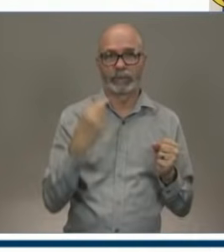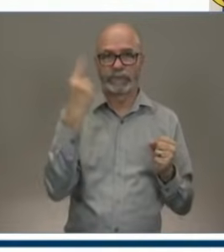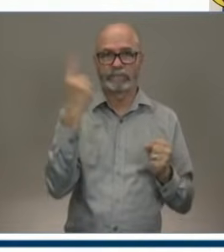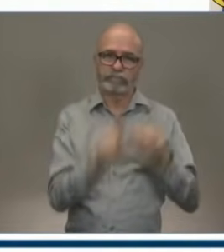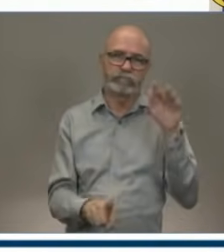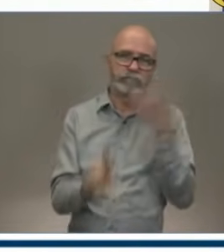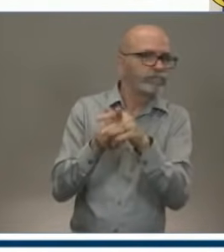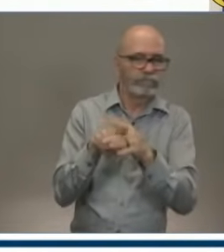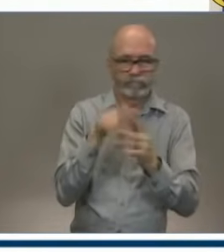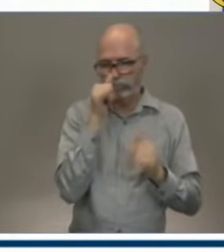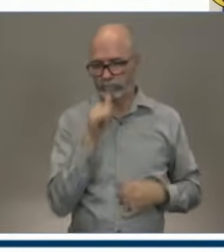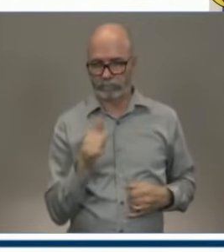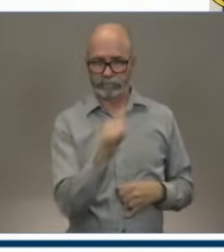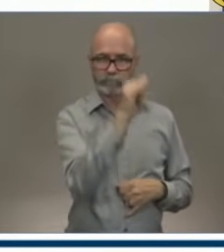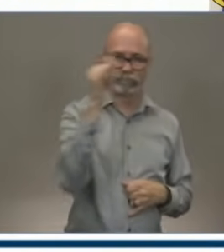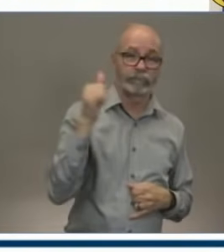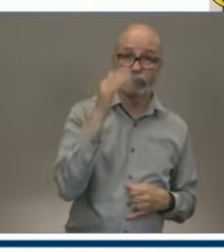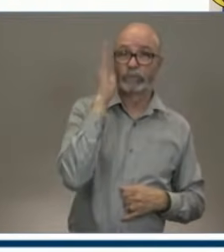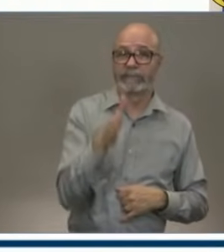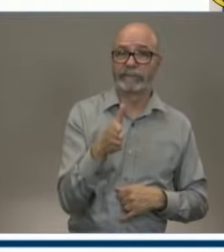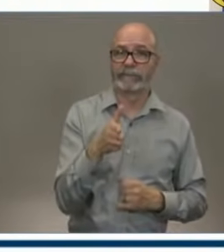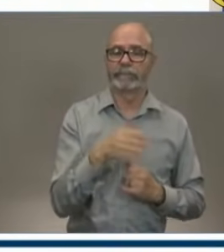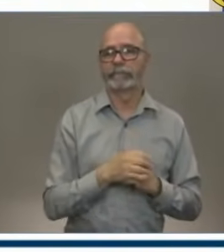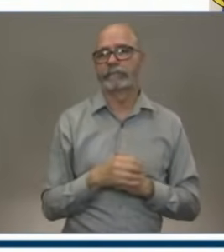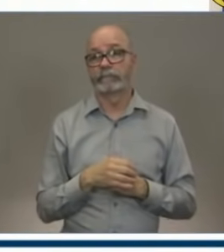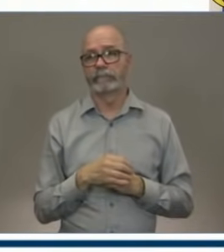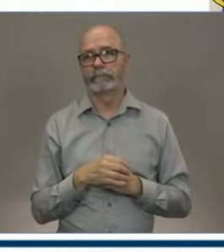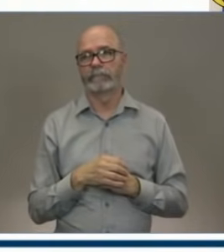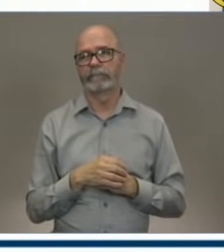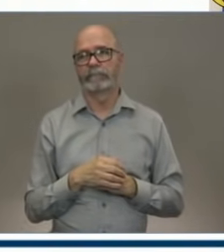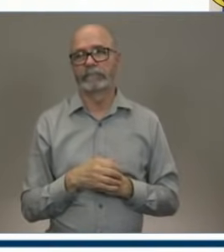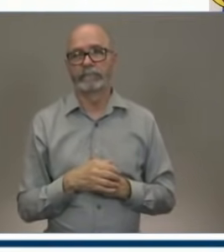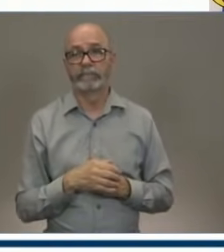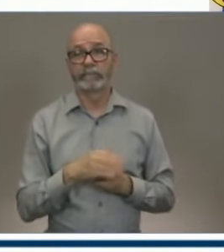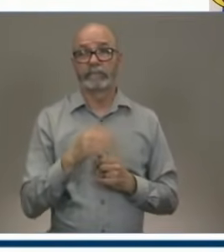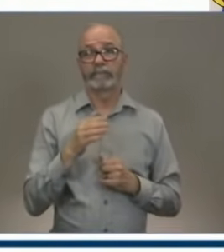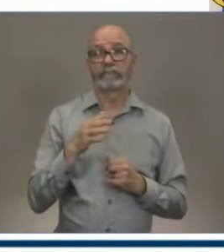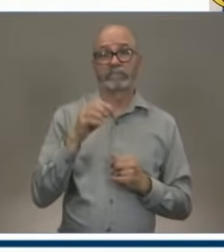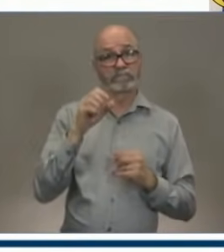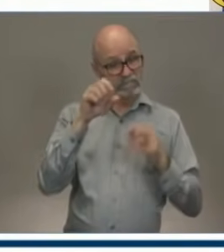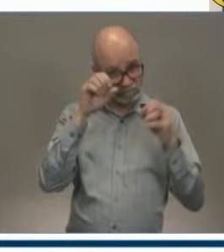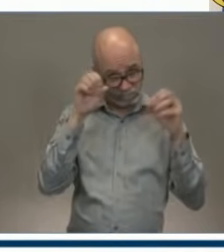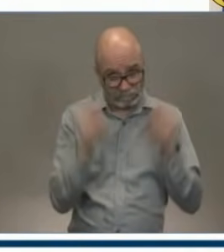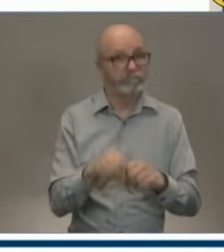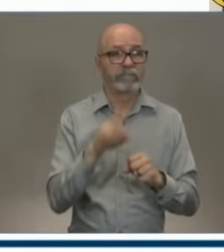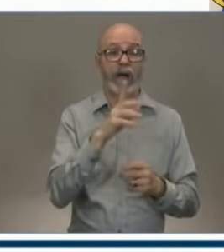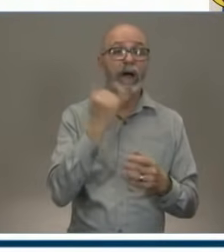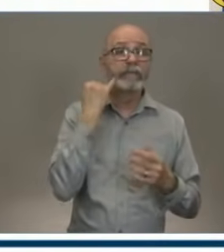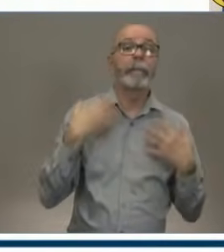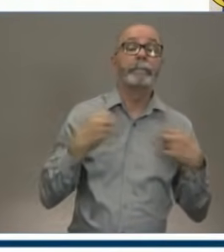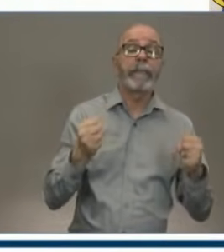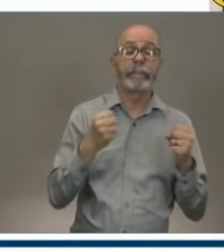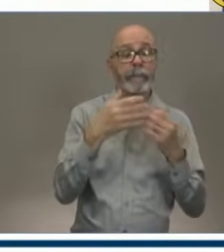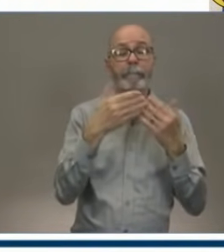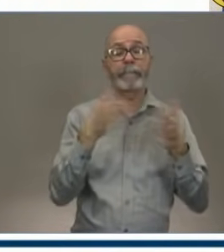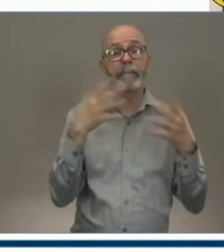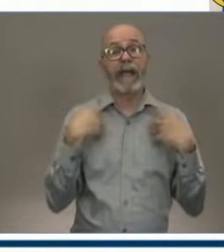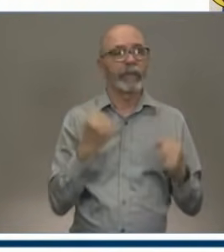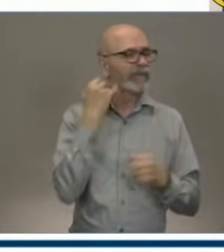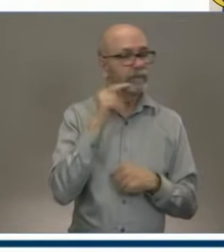that. And also at what point, public health can shut a restaurant down for repeatedly violating